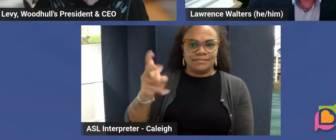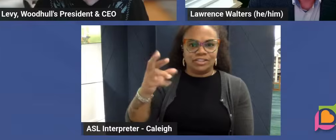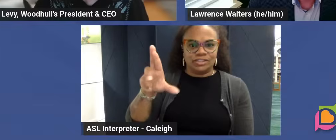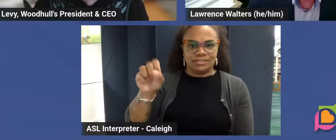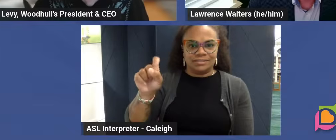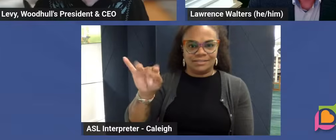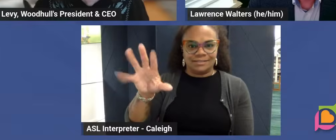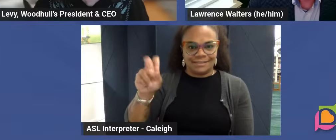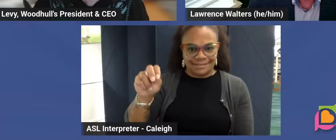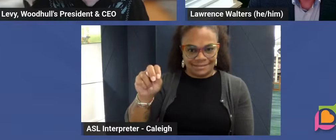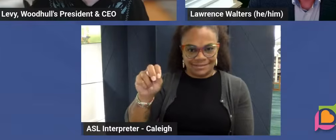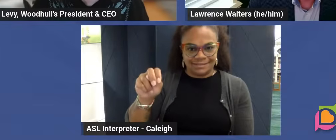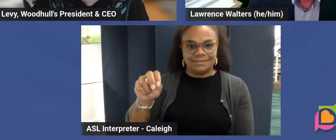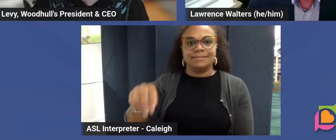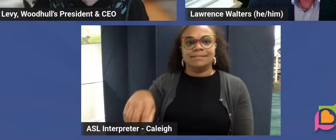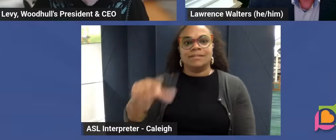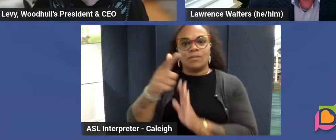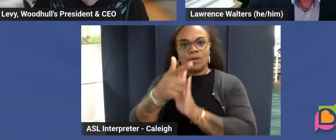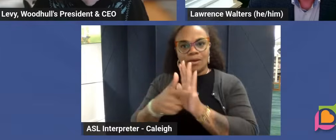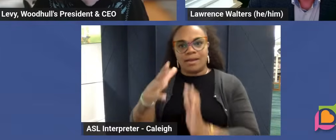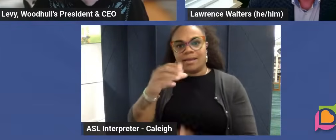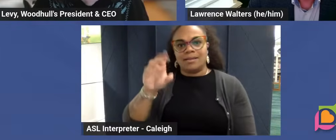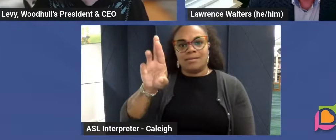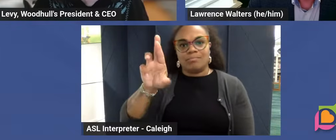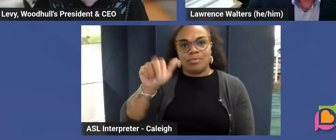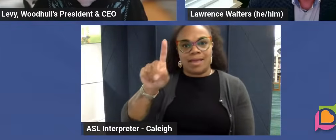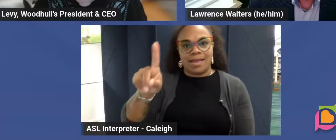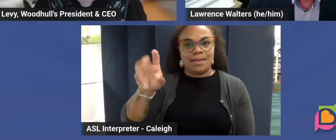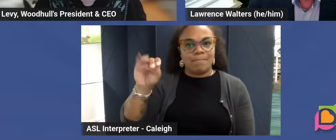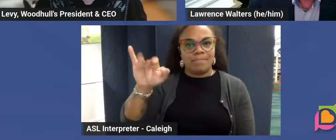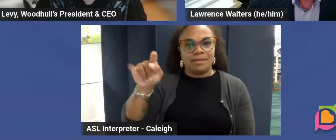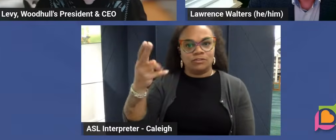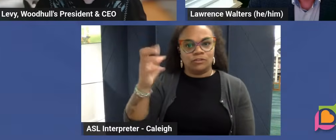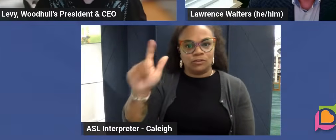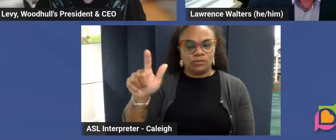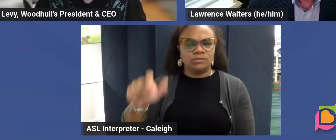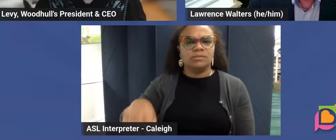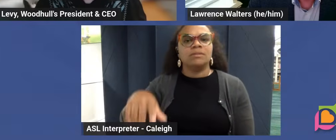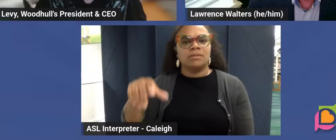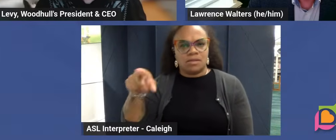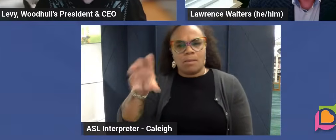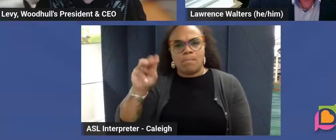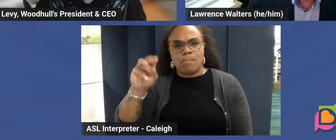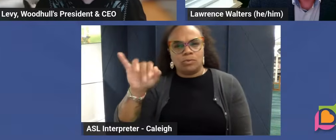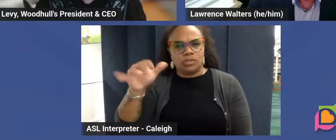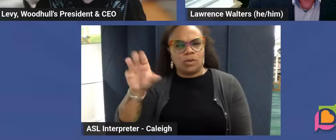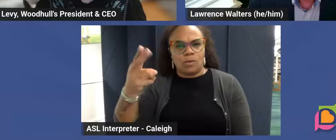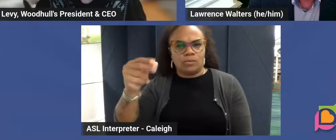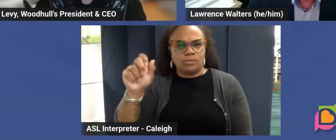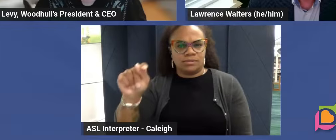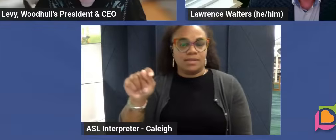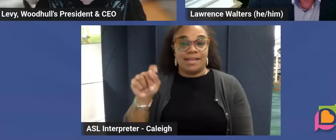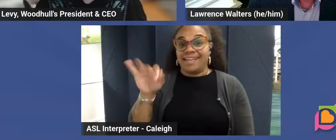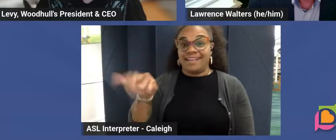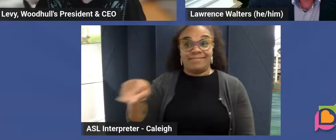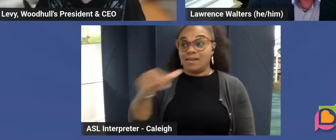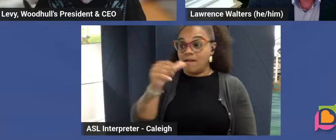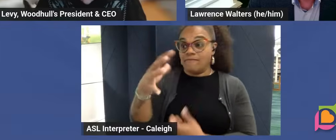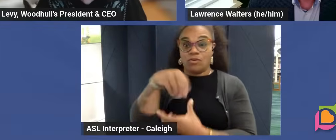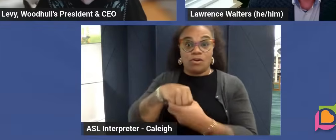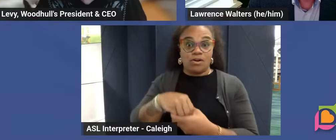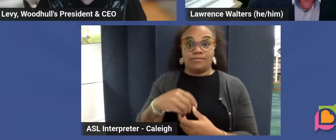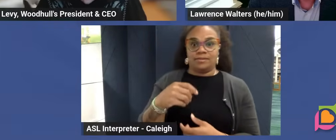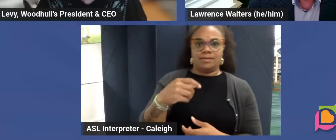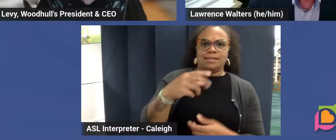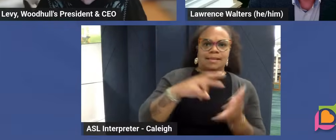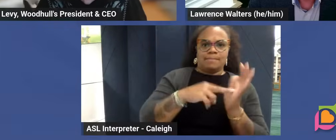Silverstein Law and to Brad Mitchell from Mojo Host, without whom our participation in this case absolutely would